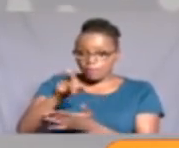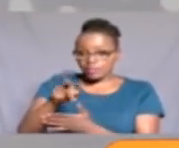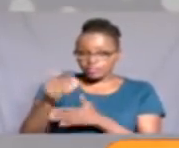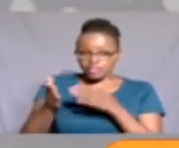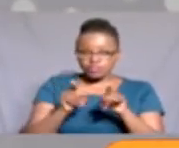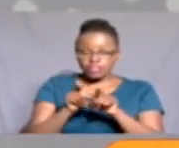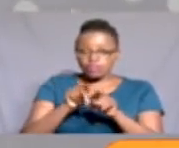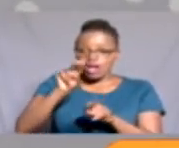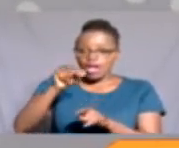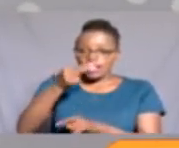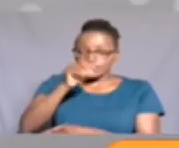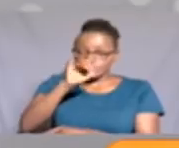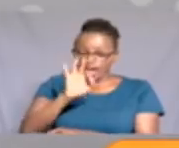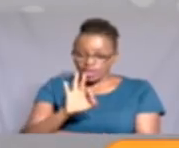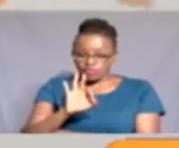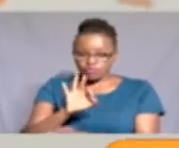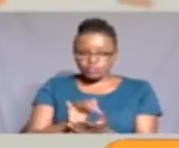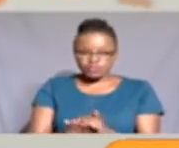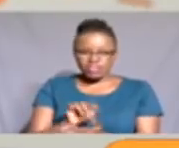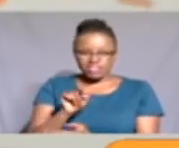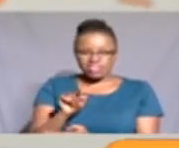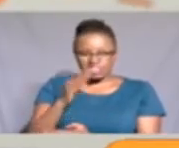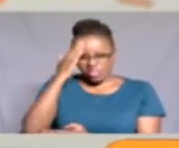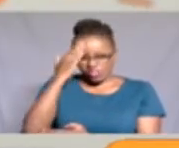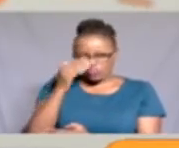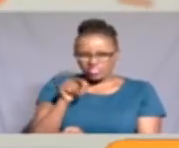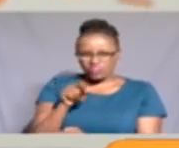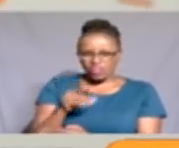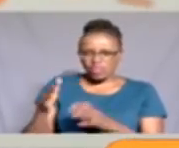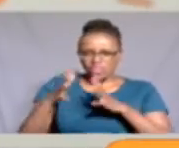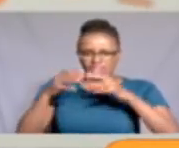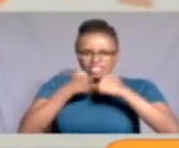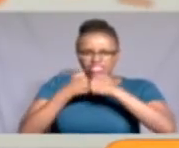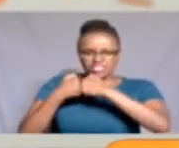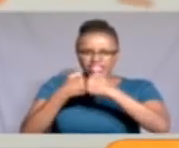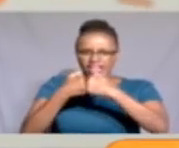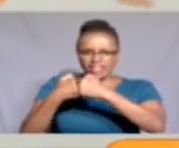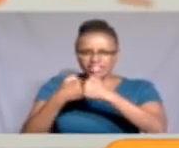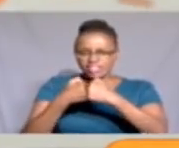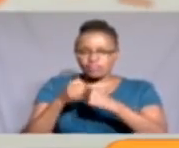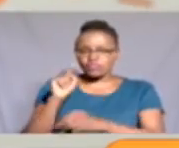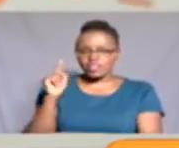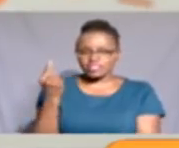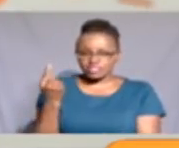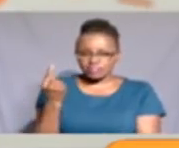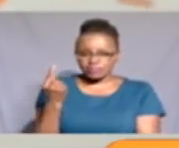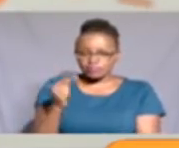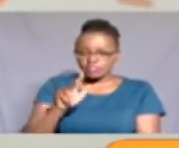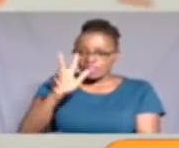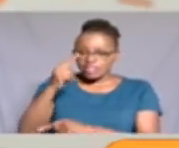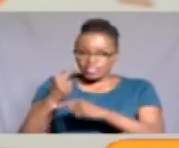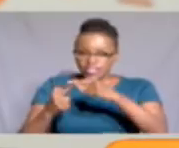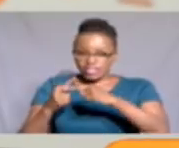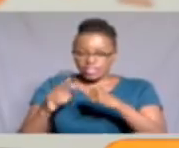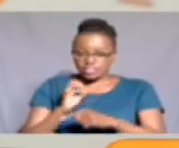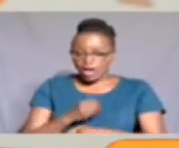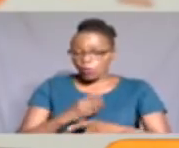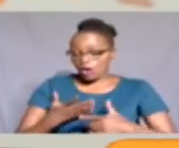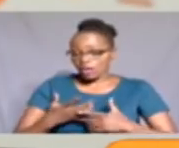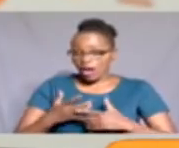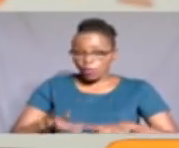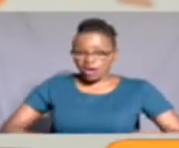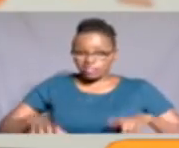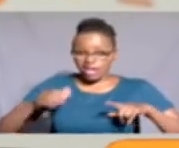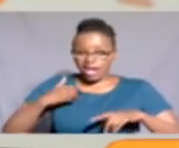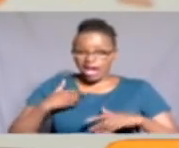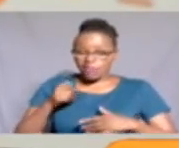National Hospital Insurance Fund. The laws has been our greatest challenge. There were first 3 years of our existence, we did not